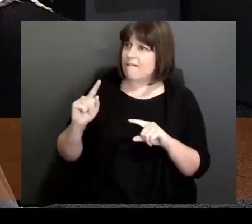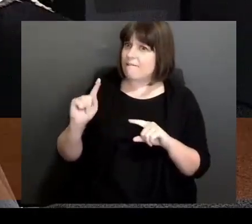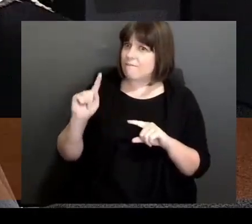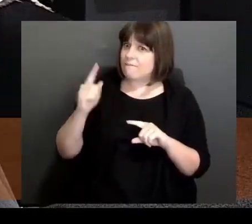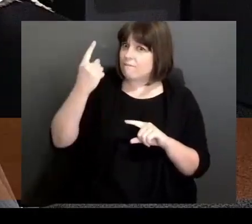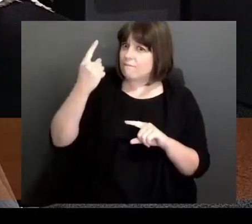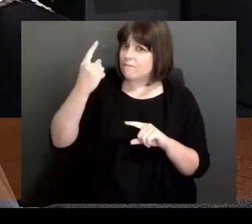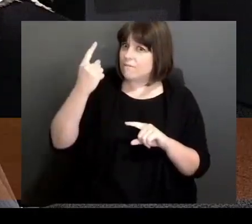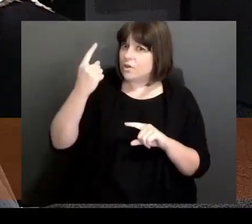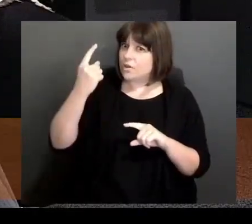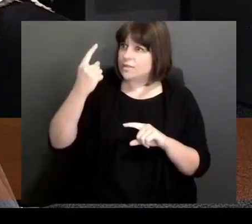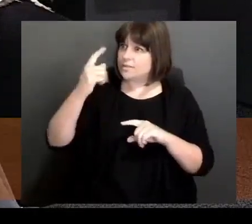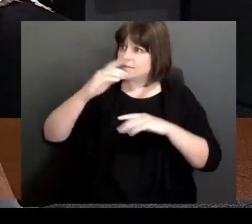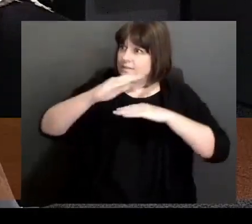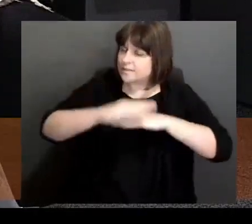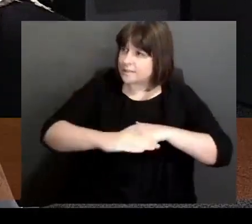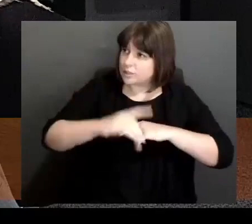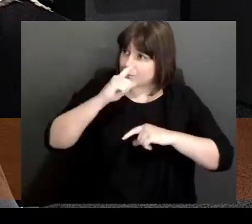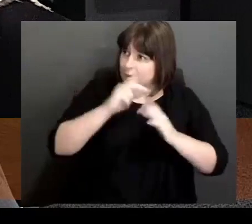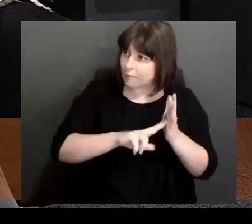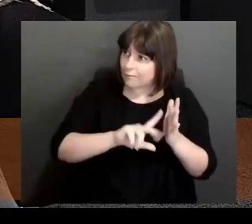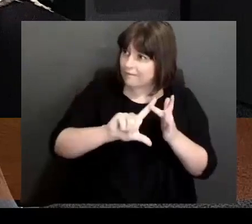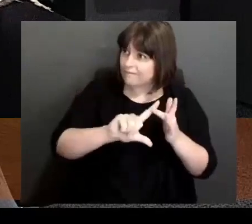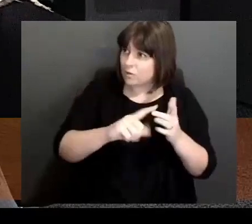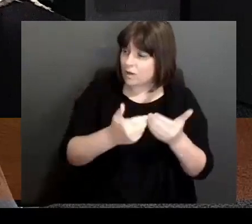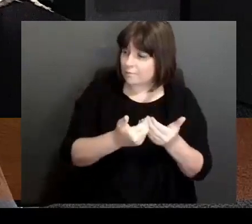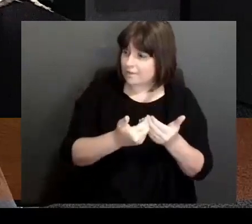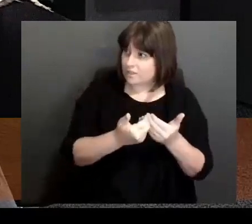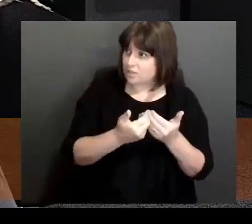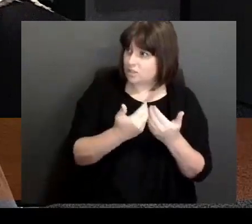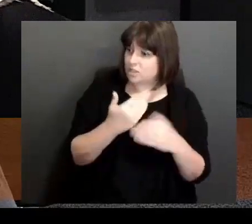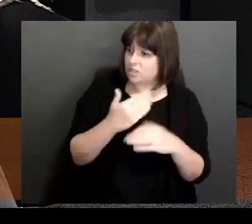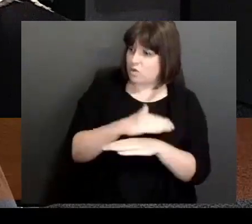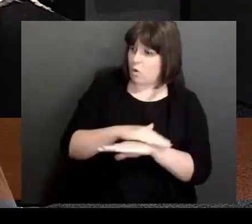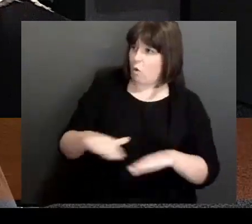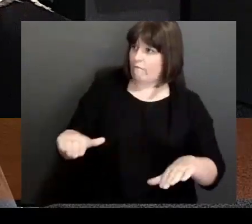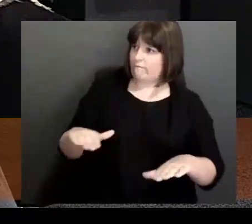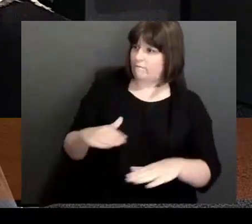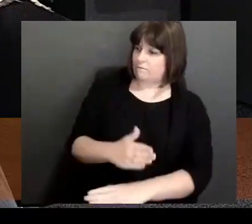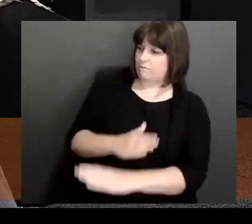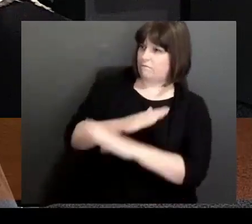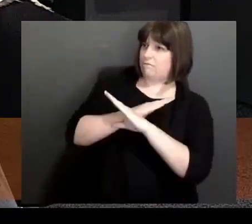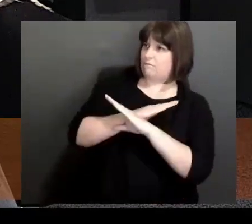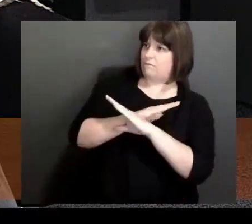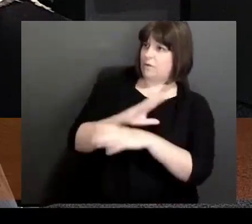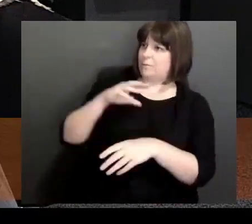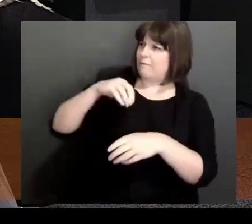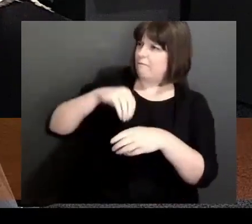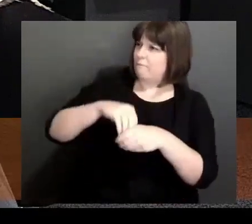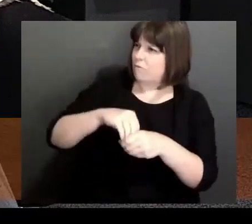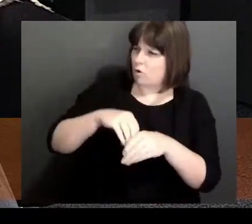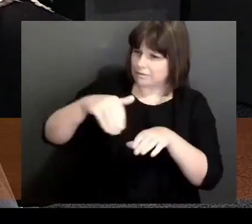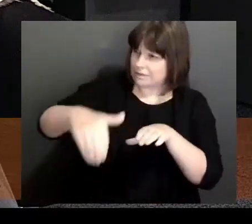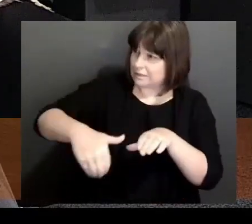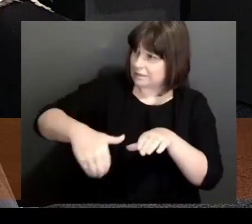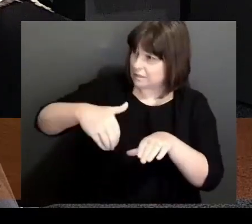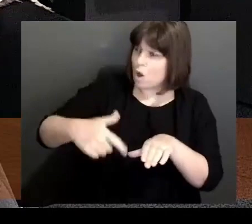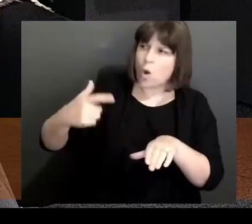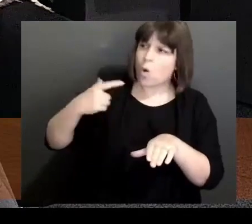of all of these mines. I'm just a bit sort of perplexed as why they're being brought in now at the problem